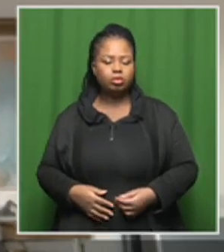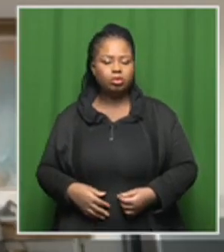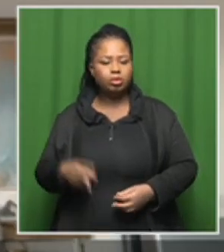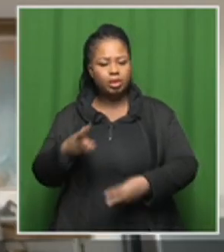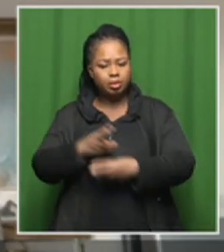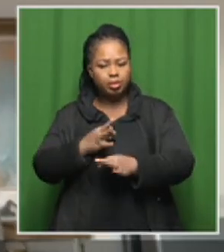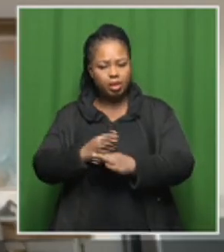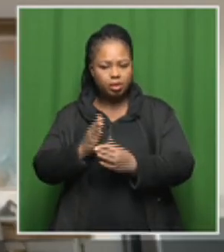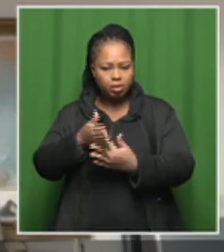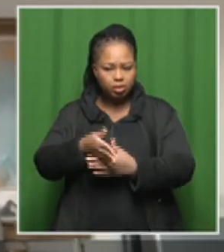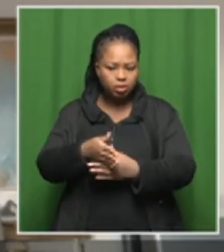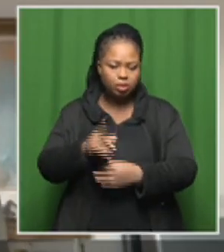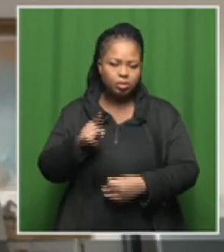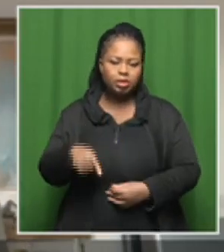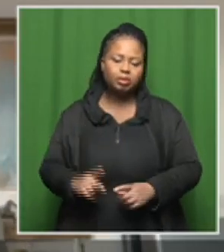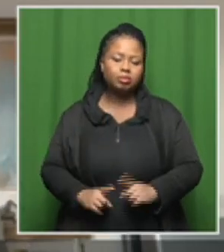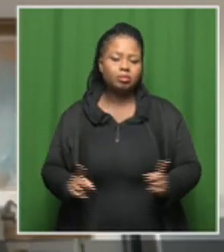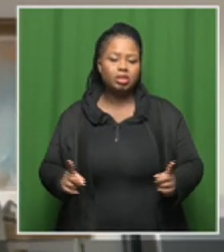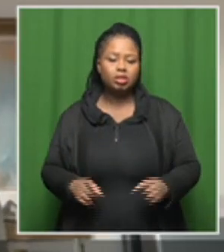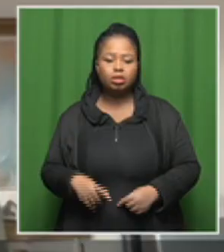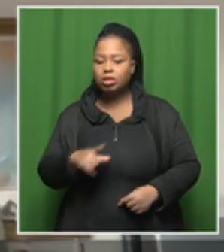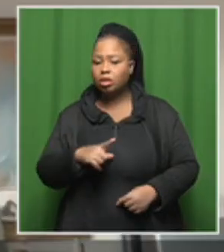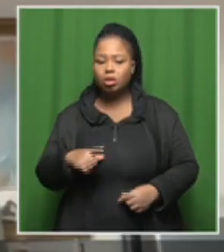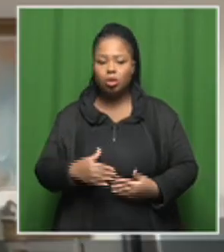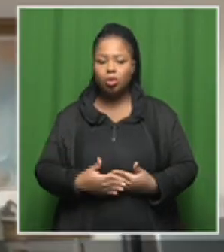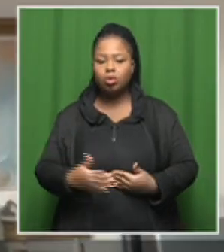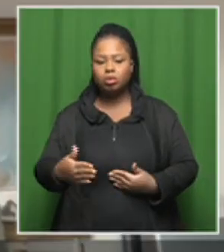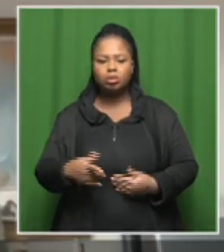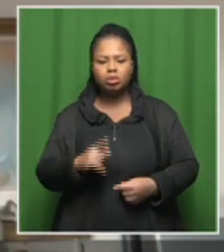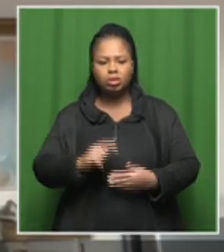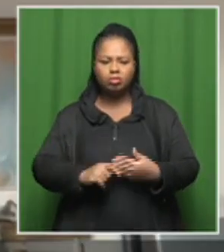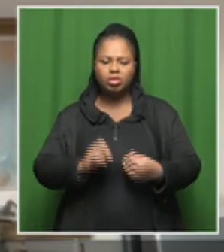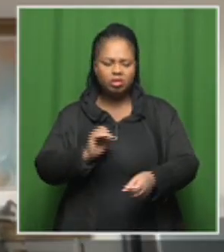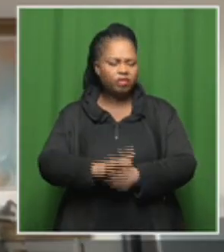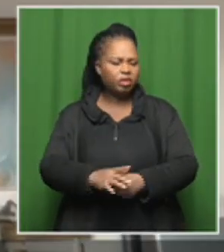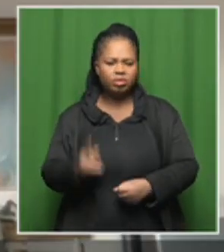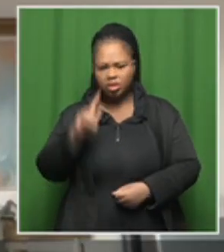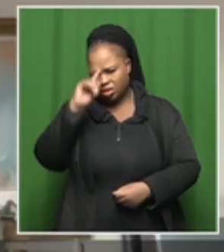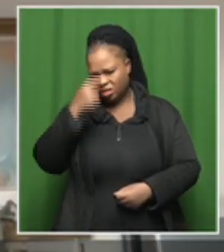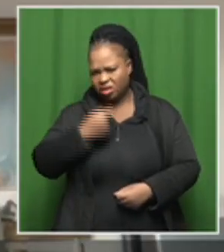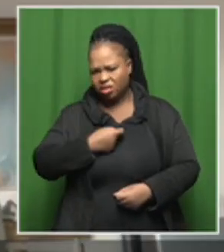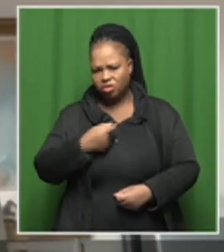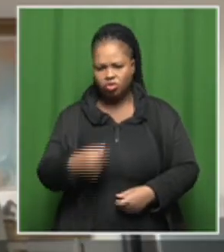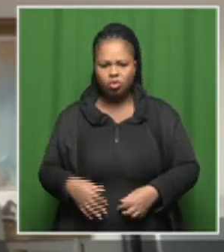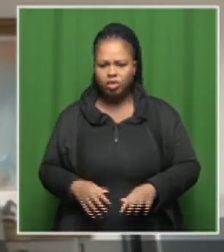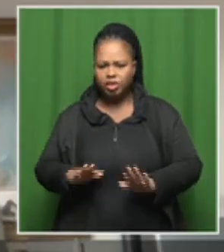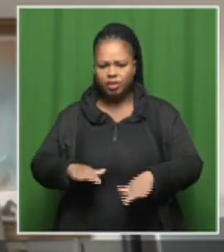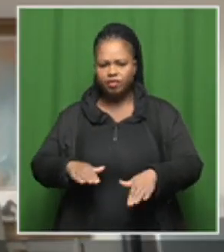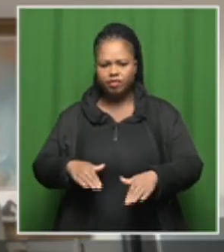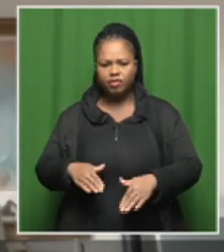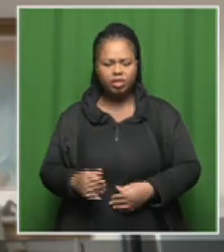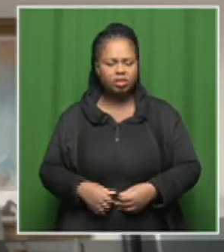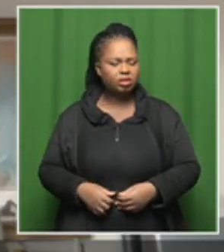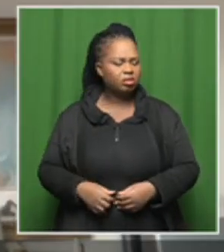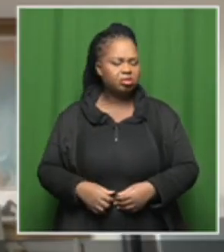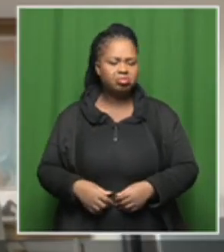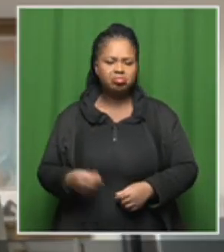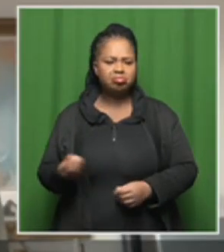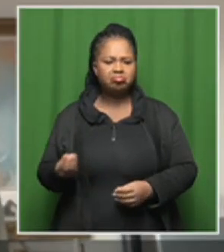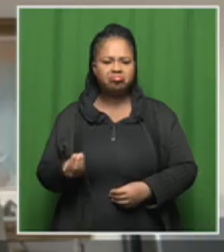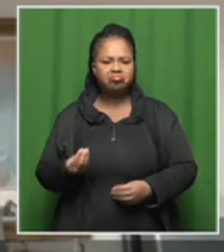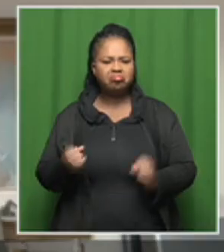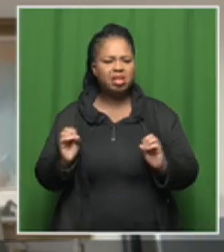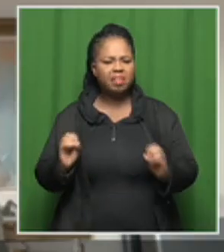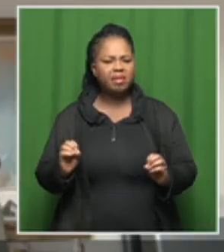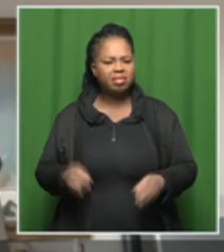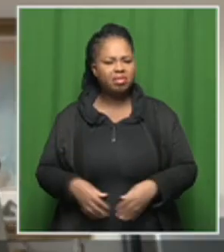intervention. However, there isn't a long-term effect. So my son is doing extremely well. He has no pain in his feet. He's played sport. He goes to gym. He does